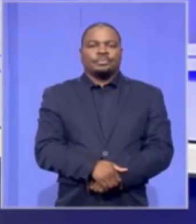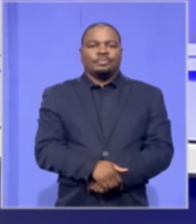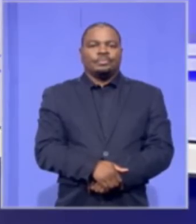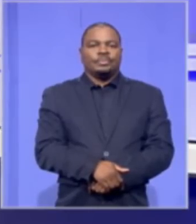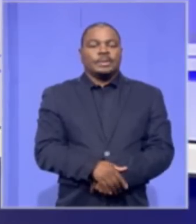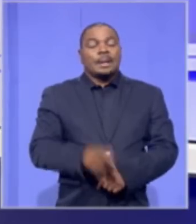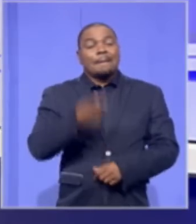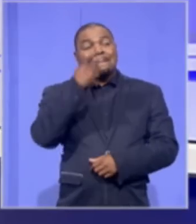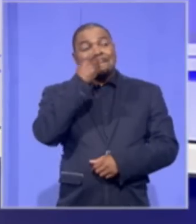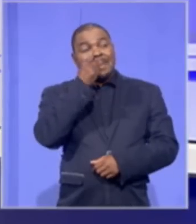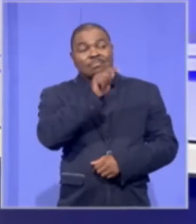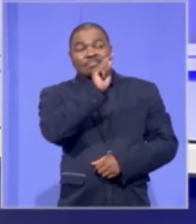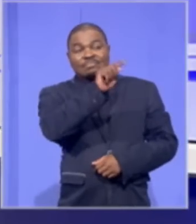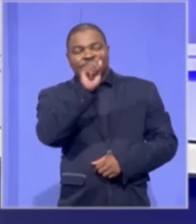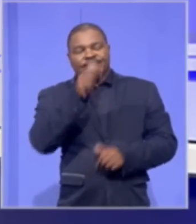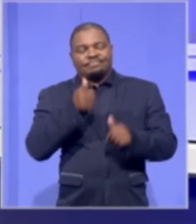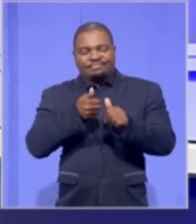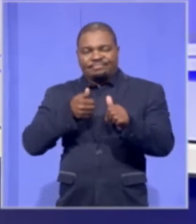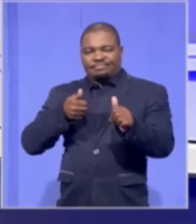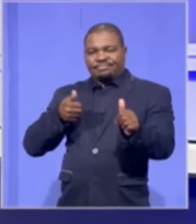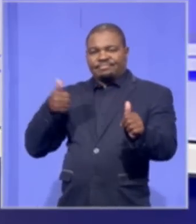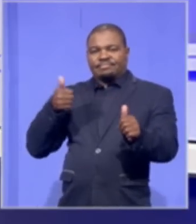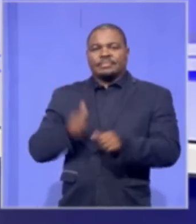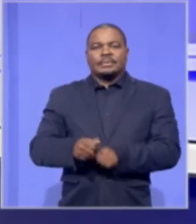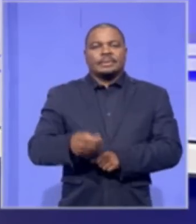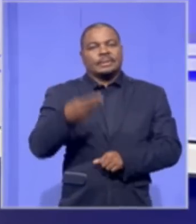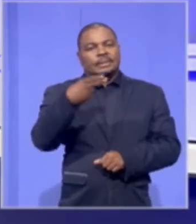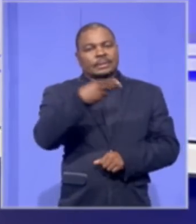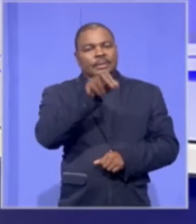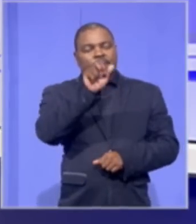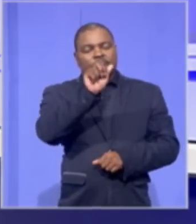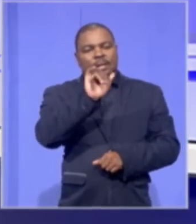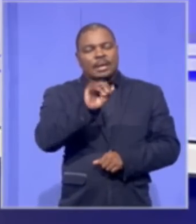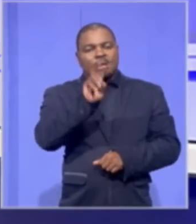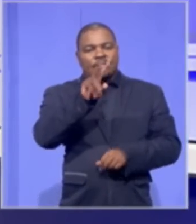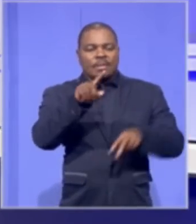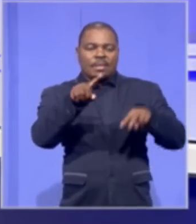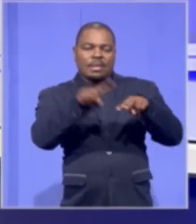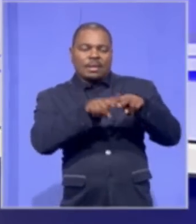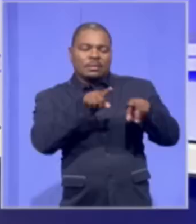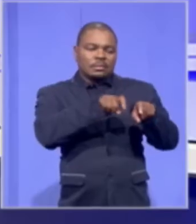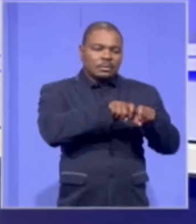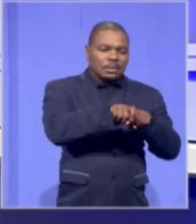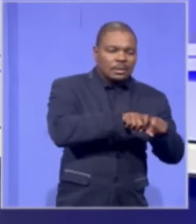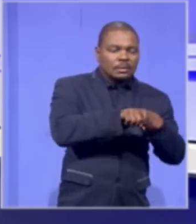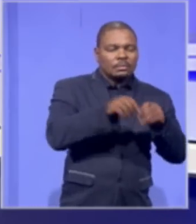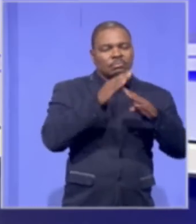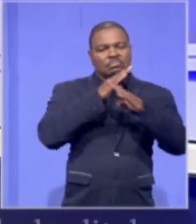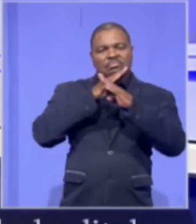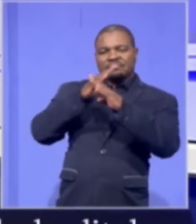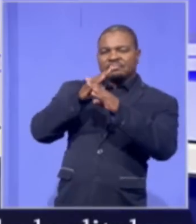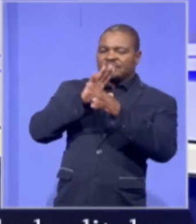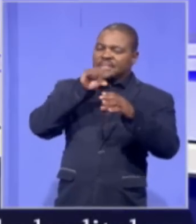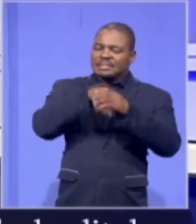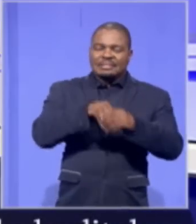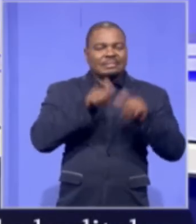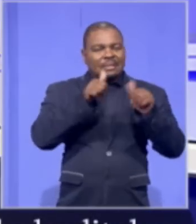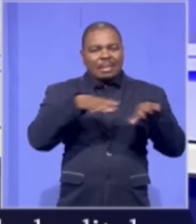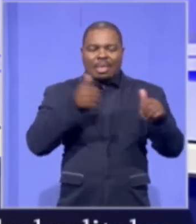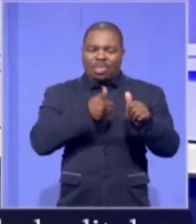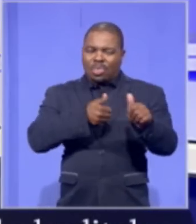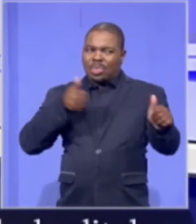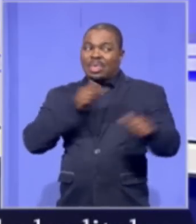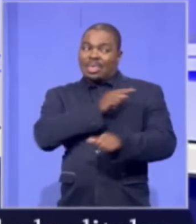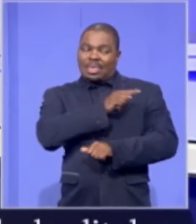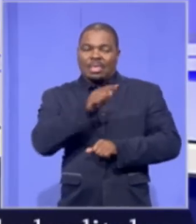Banna ba tšwela pele go šalela morago ka mananeo a thibelo go dira diteko le tlhokomelo ya HIV le AIDS. Kgoro